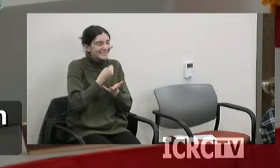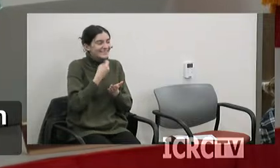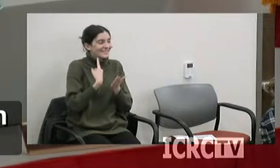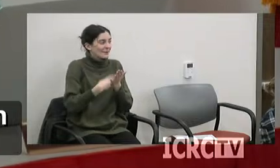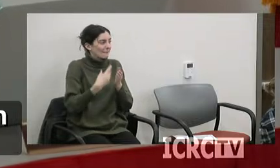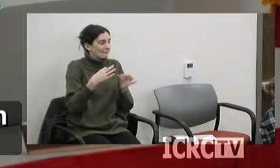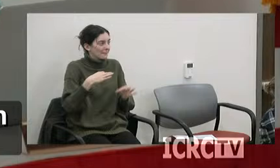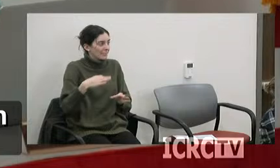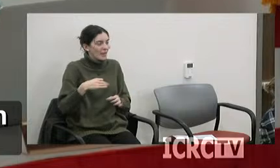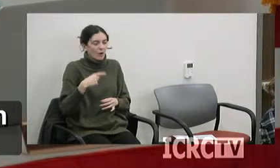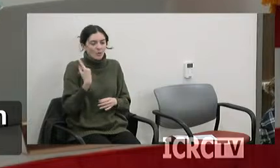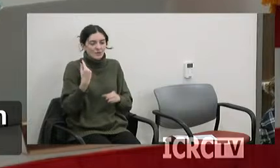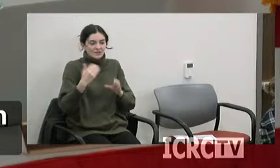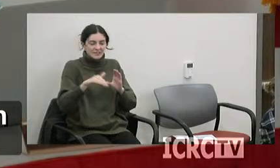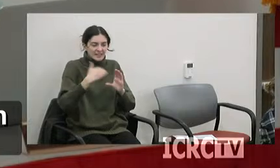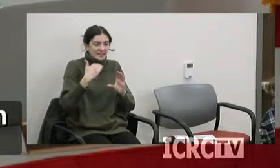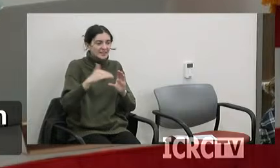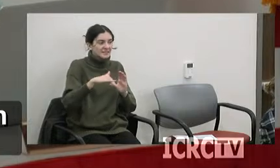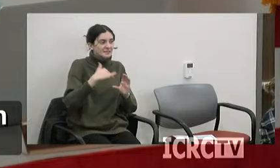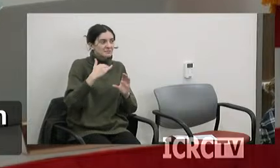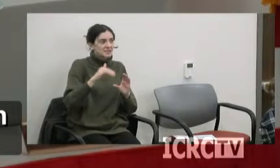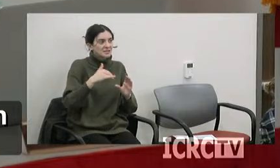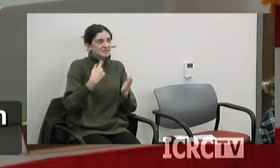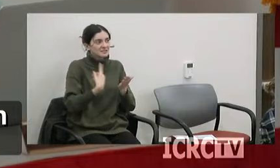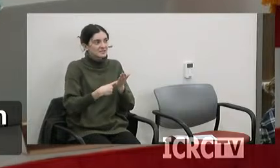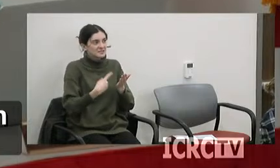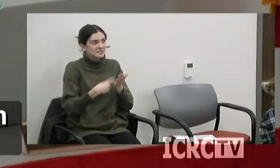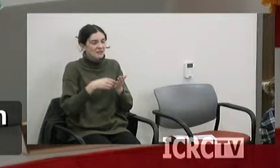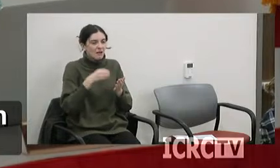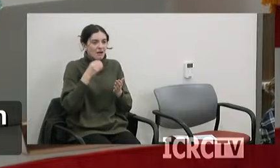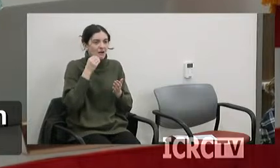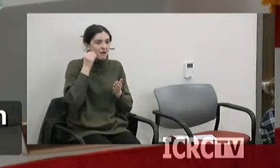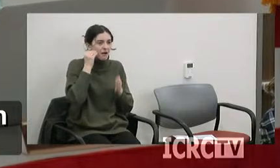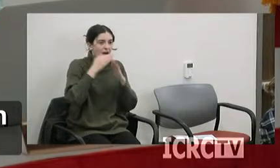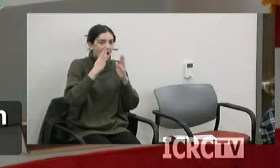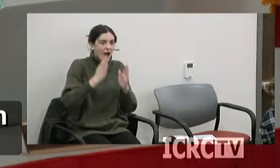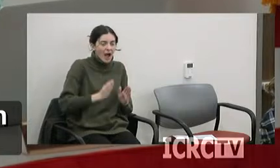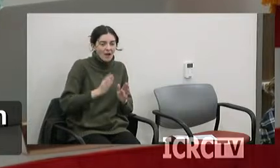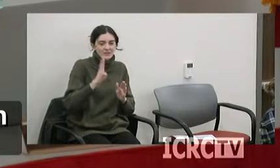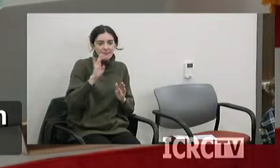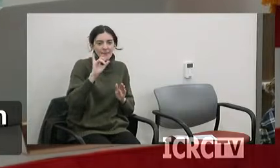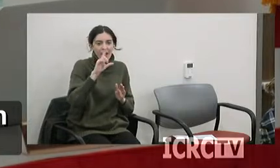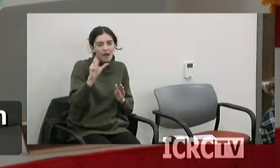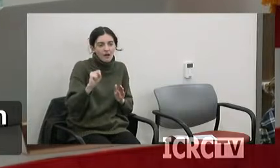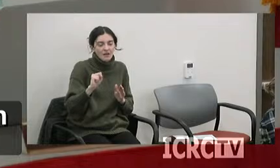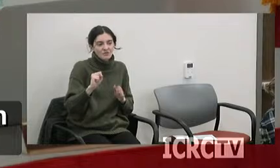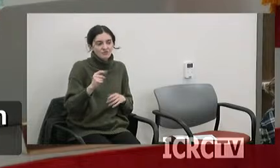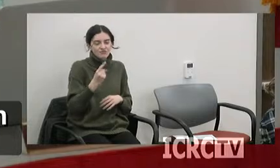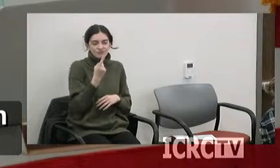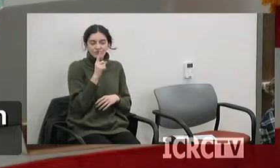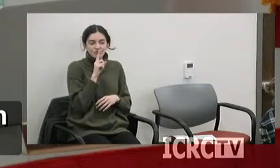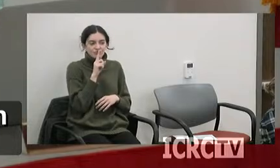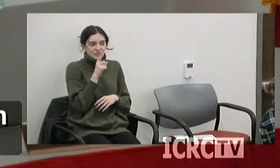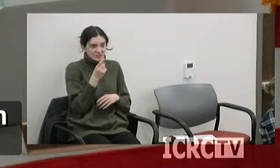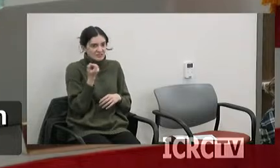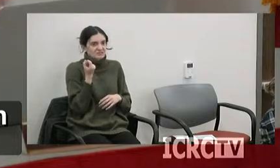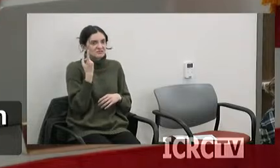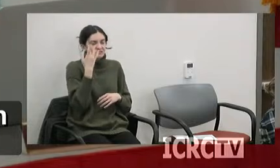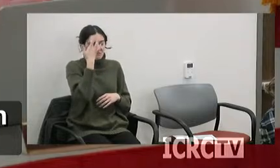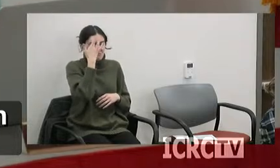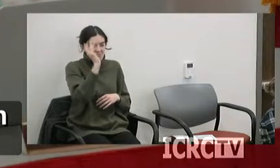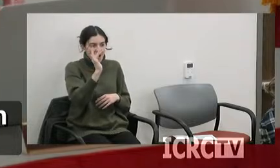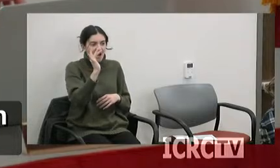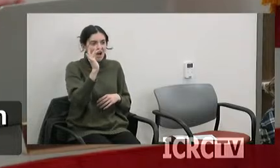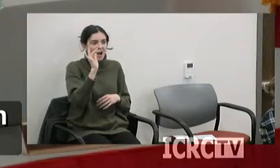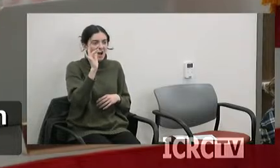time explaining the different implications of House bills. He really knows his legislation. And then it's not just the